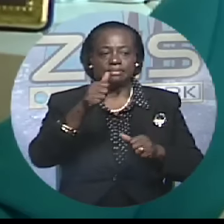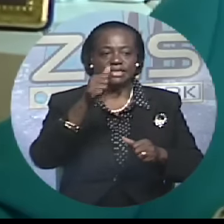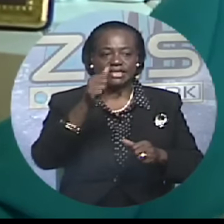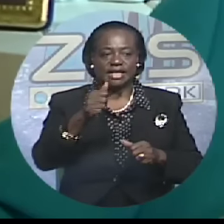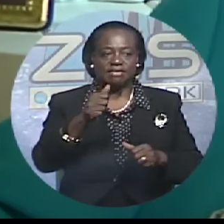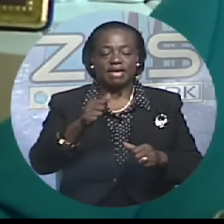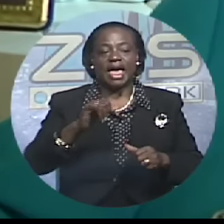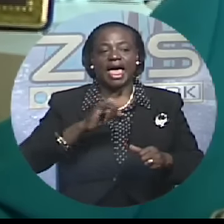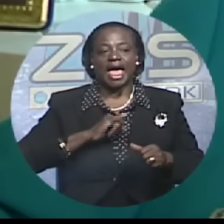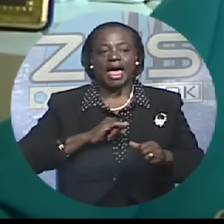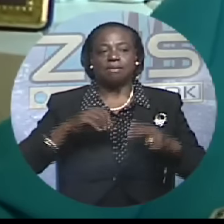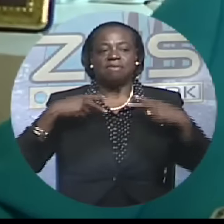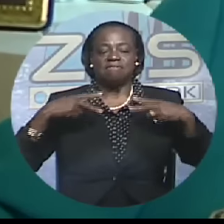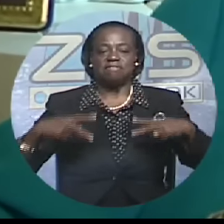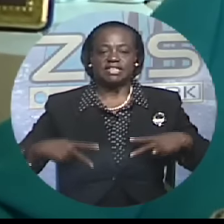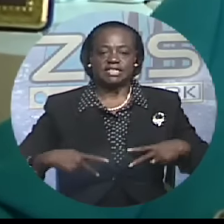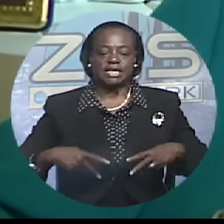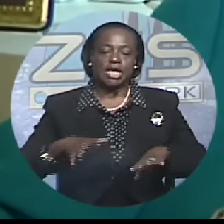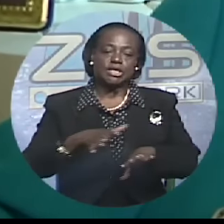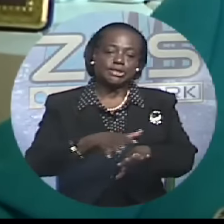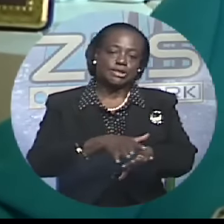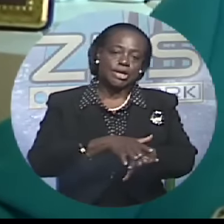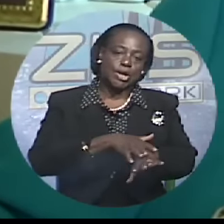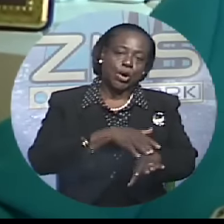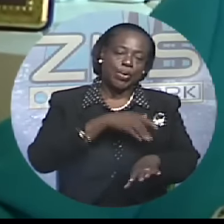physically slowing down,